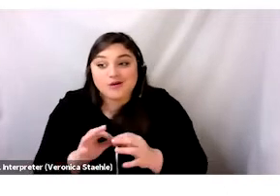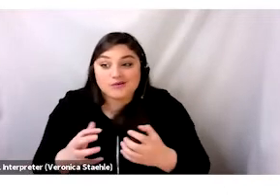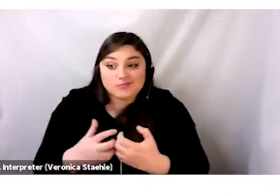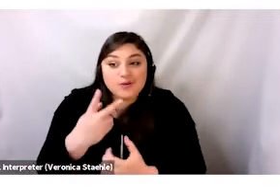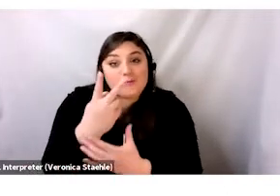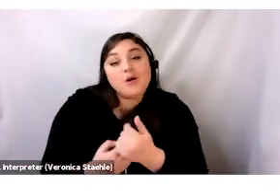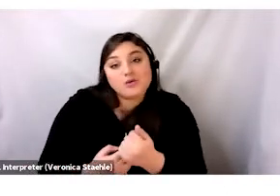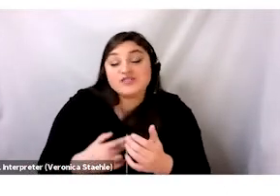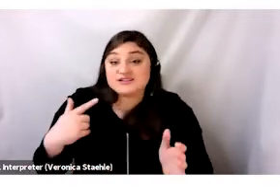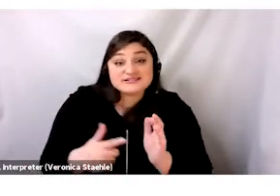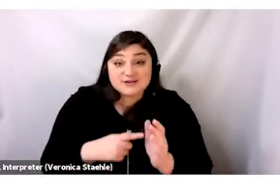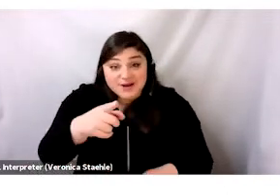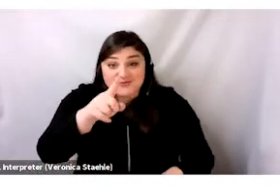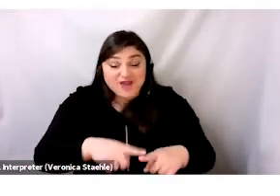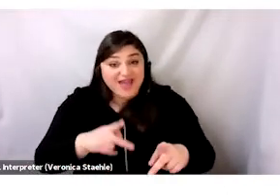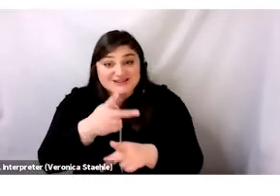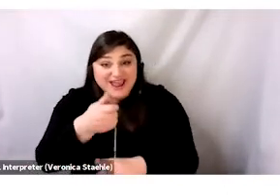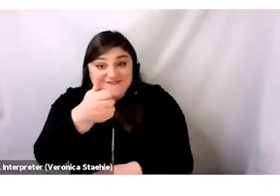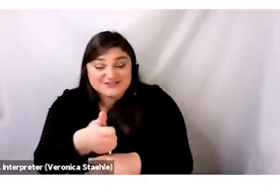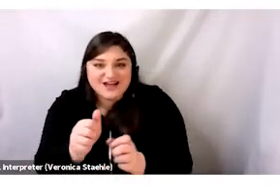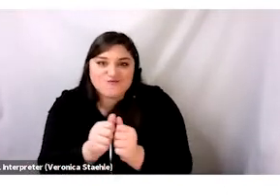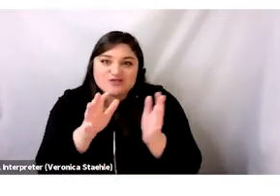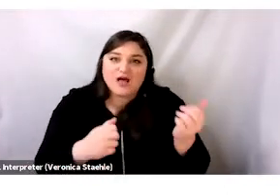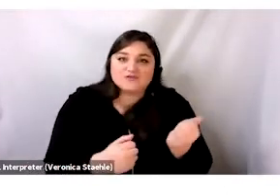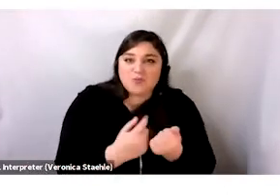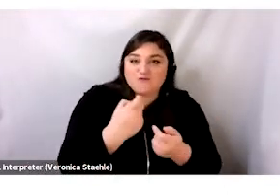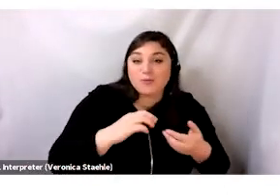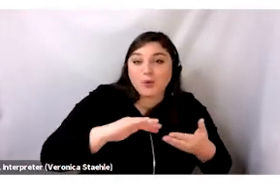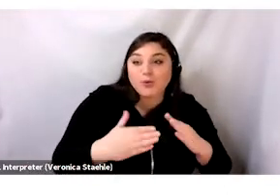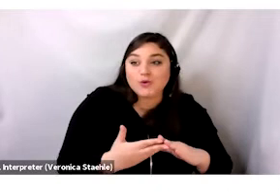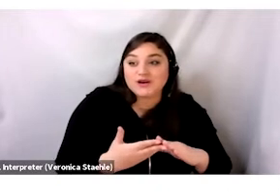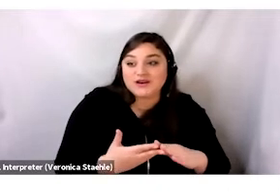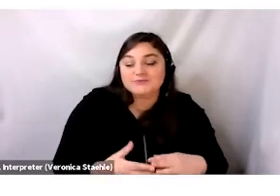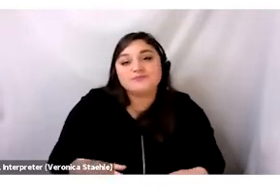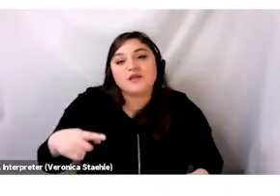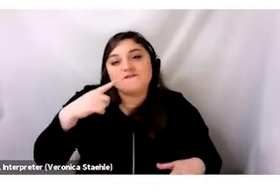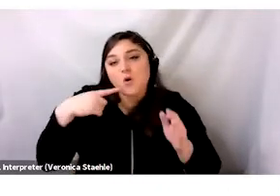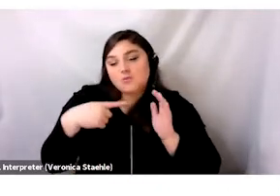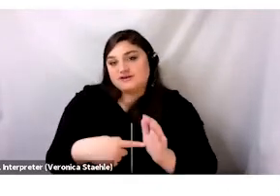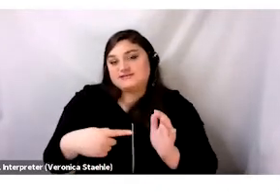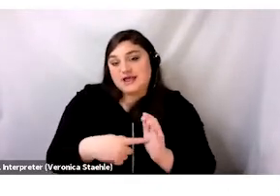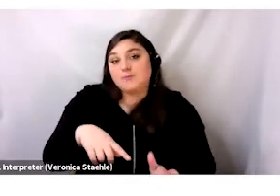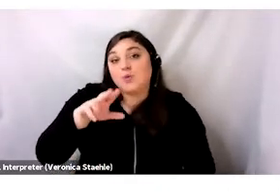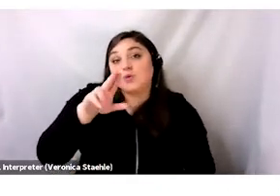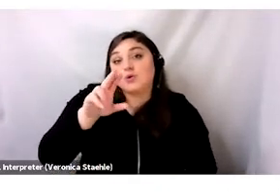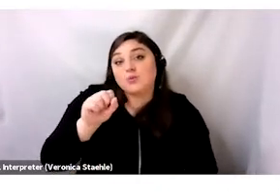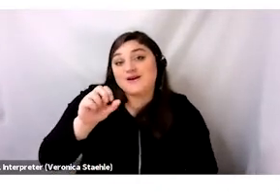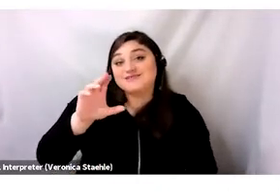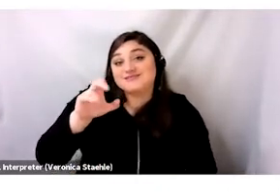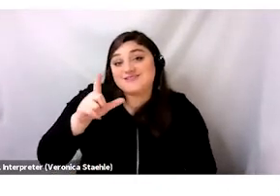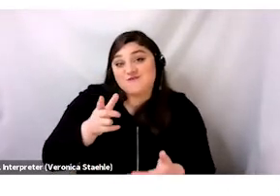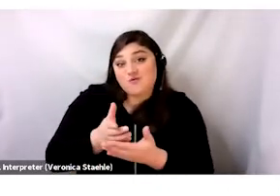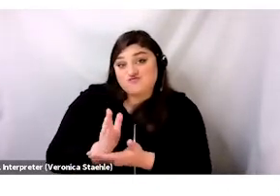your community. And I think we can just look to some examples in history, like the US Civil Rights Movement, to see